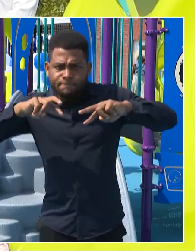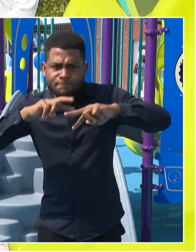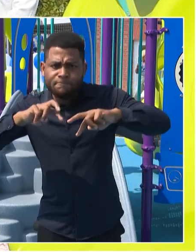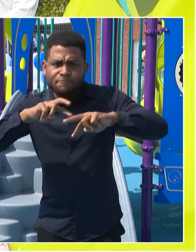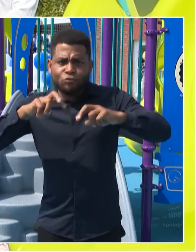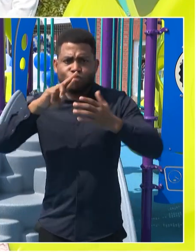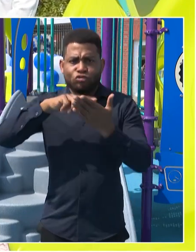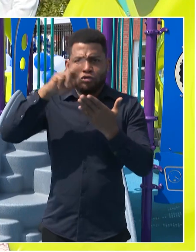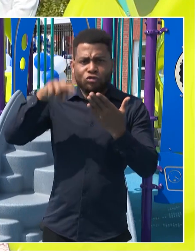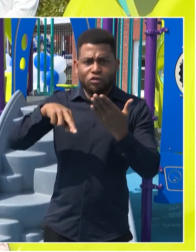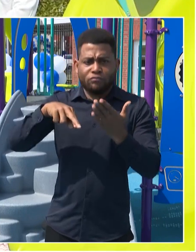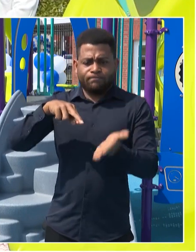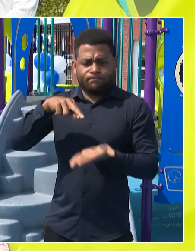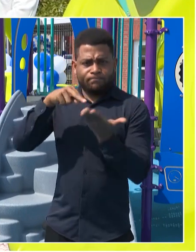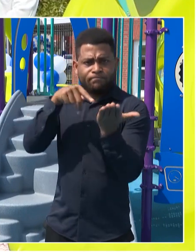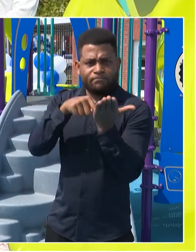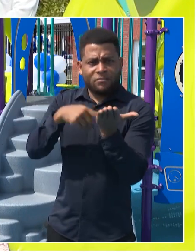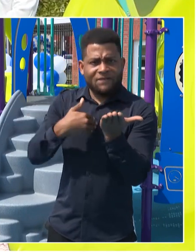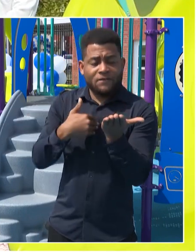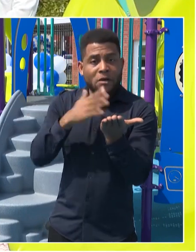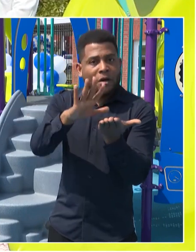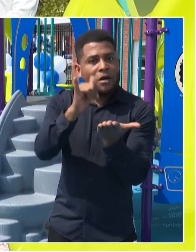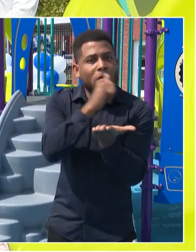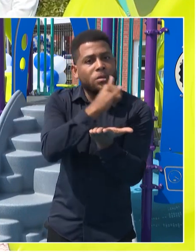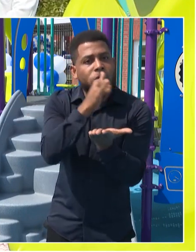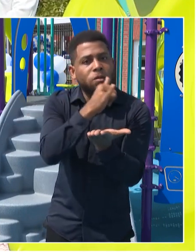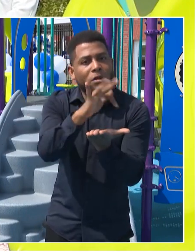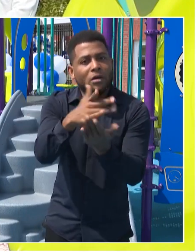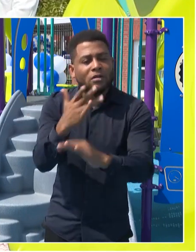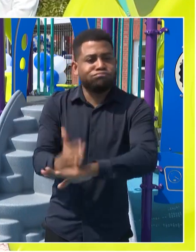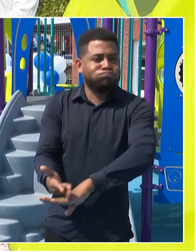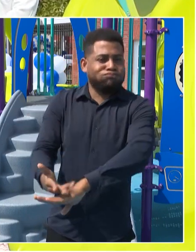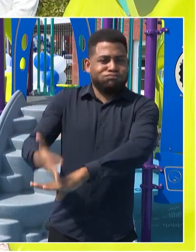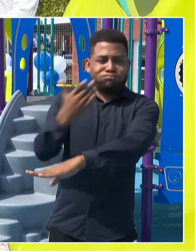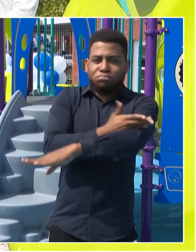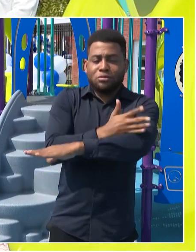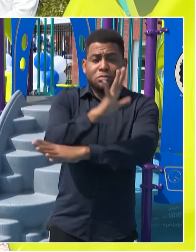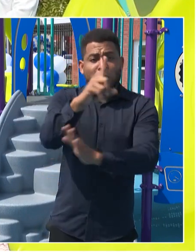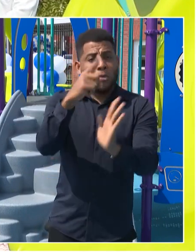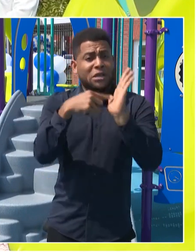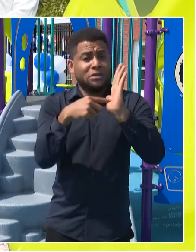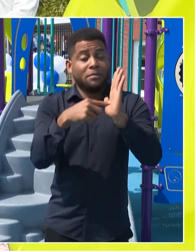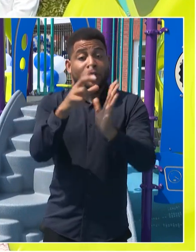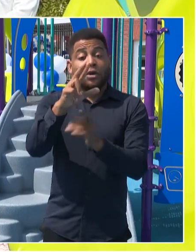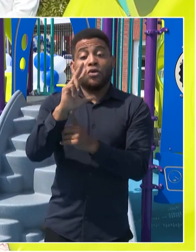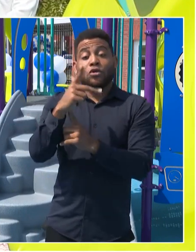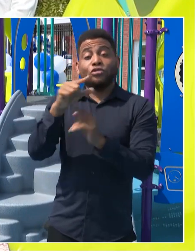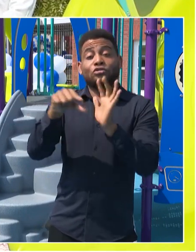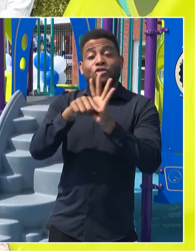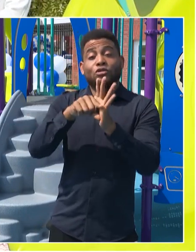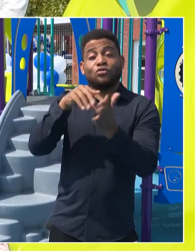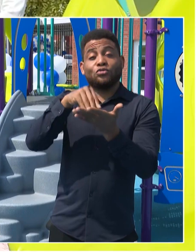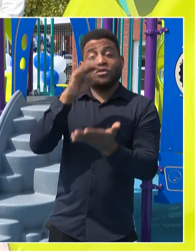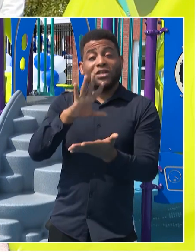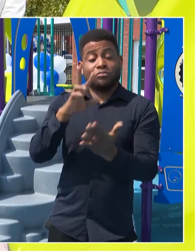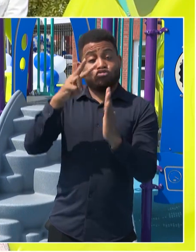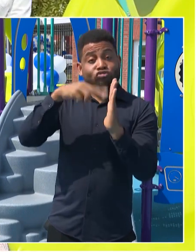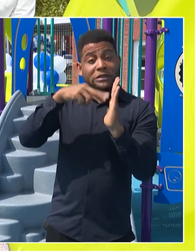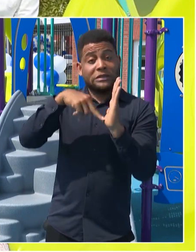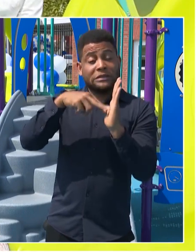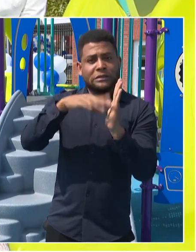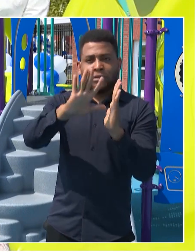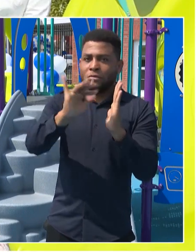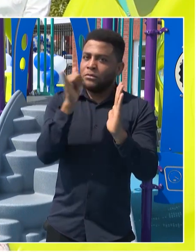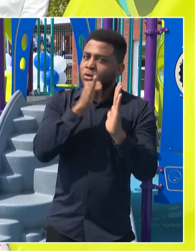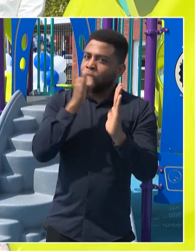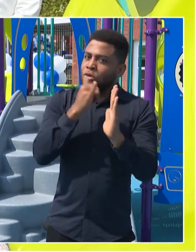improvement, especially the reading proficiency rates for our third graders. And I will borrow a little bit what Deputy